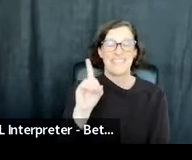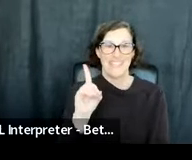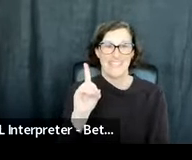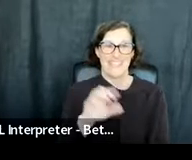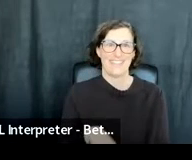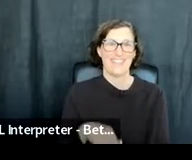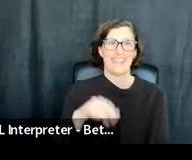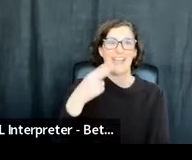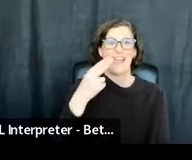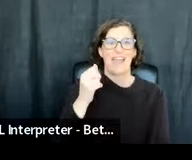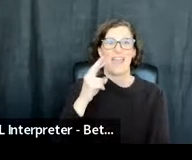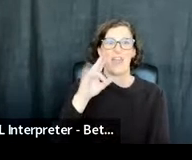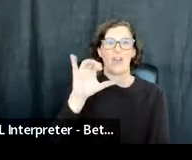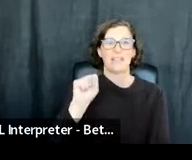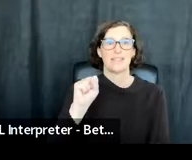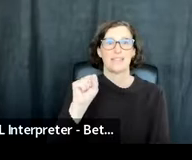ROSENSWEIG at iYellowgroup.com.